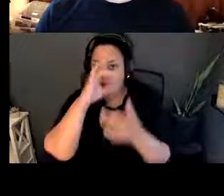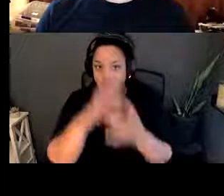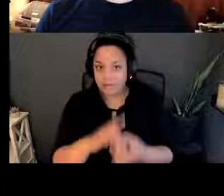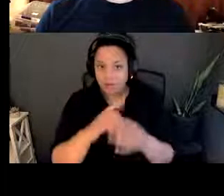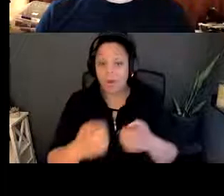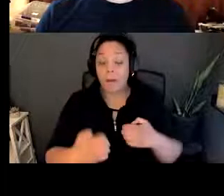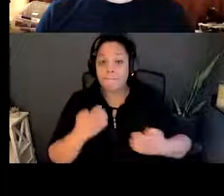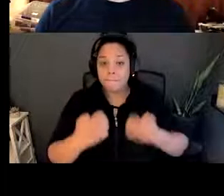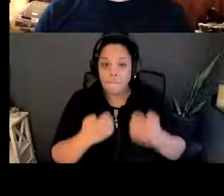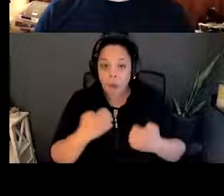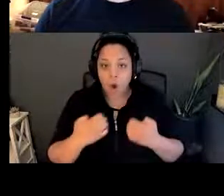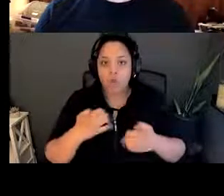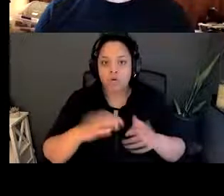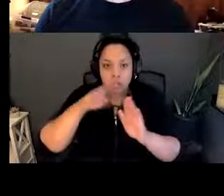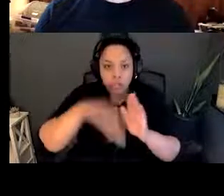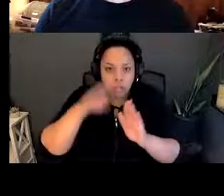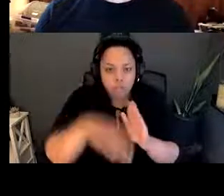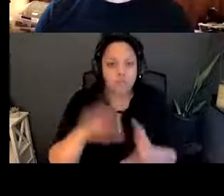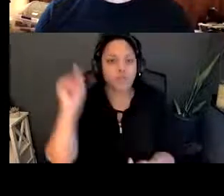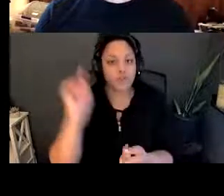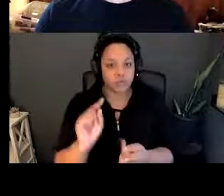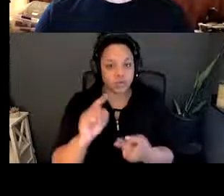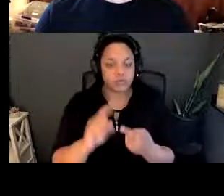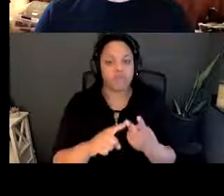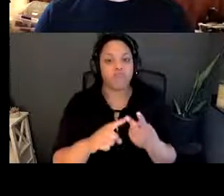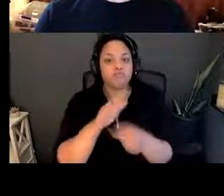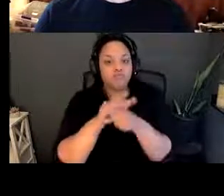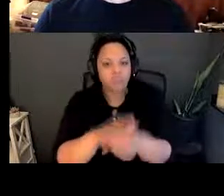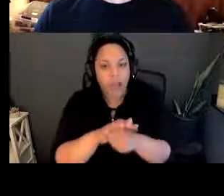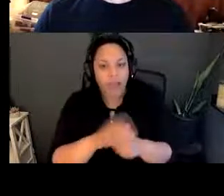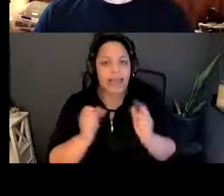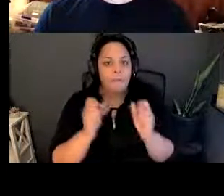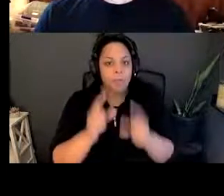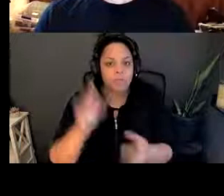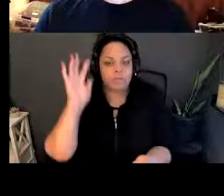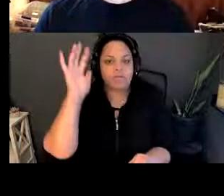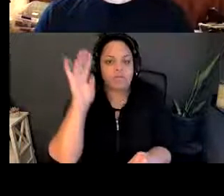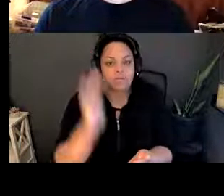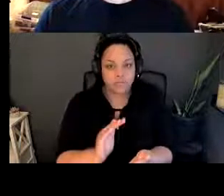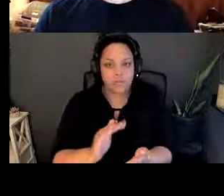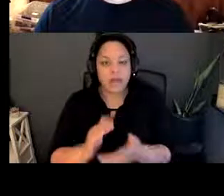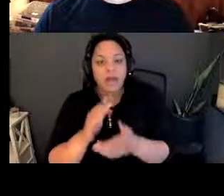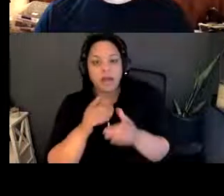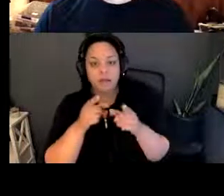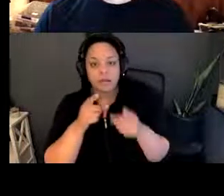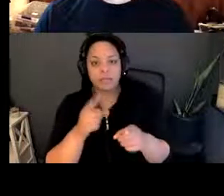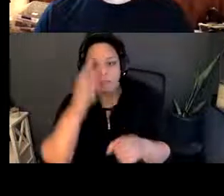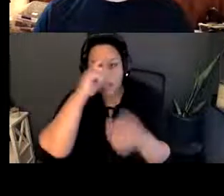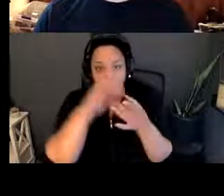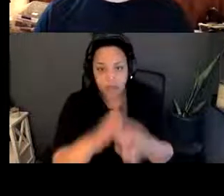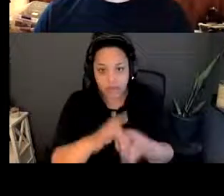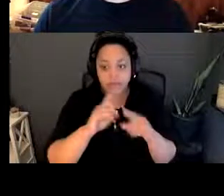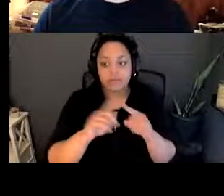emotional dysregulation, the stress, the impulsivity, and indirectly through mindfulness and these types of